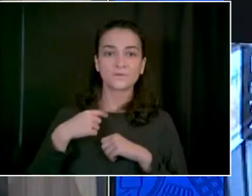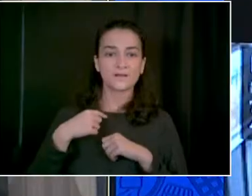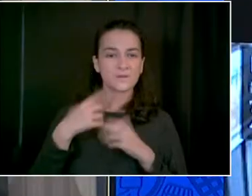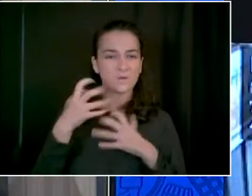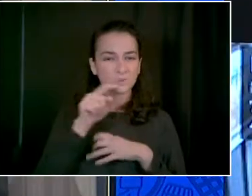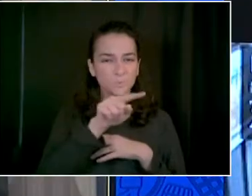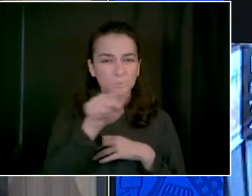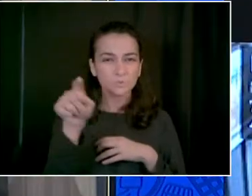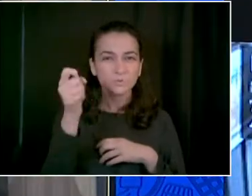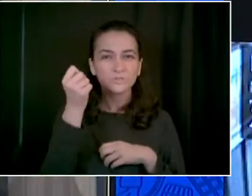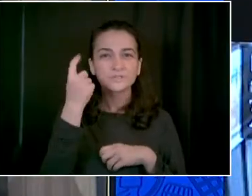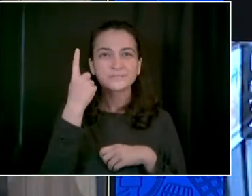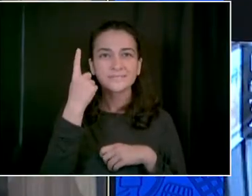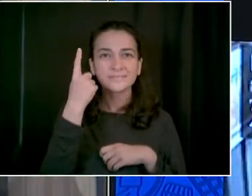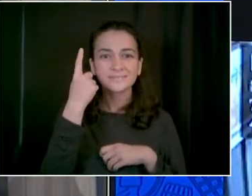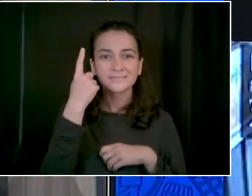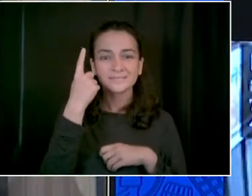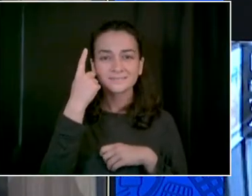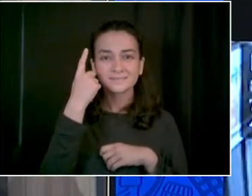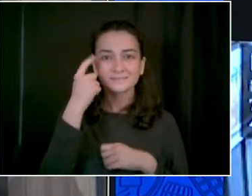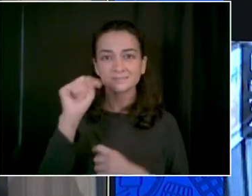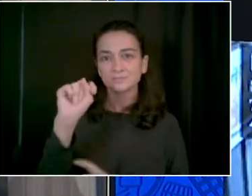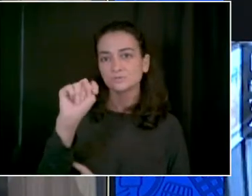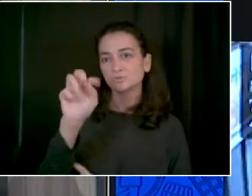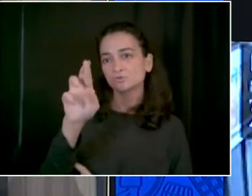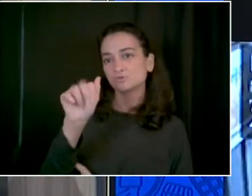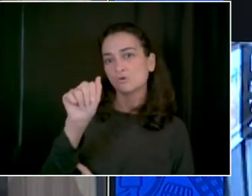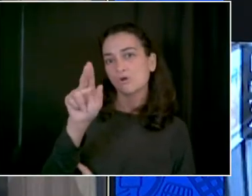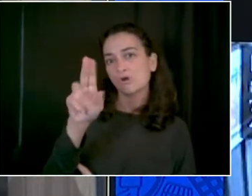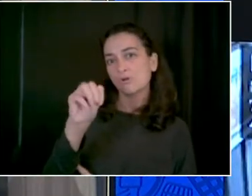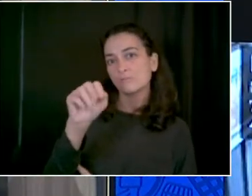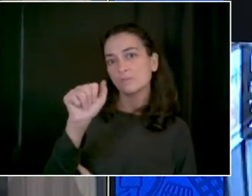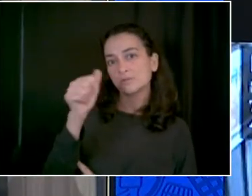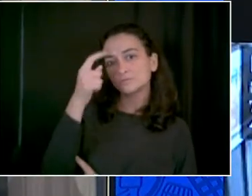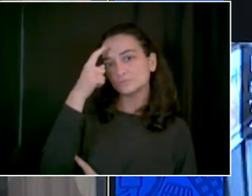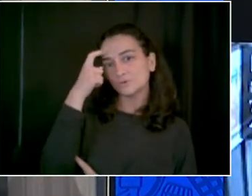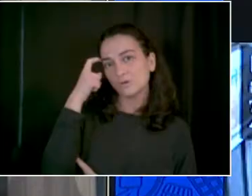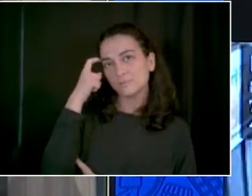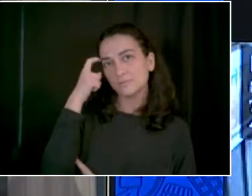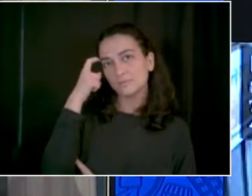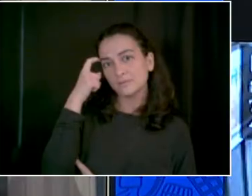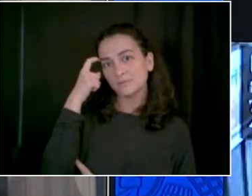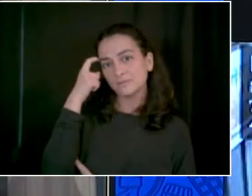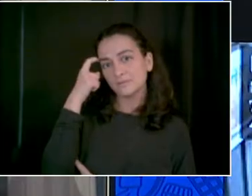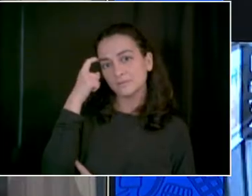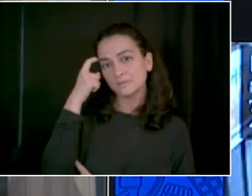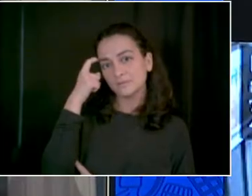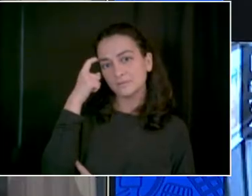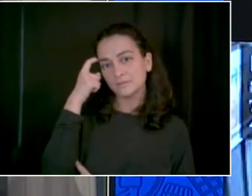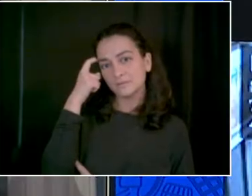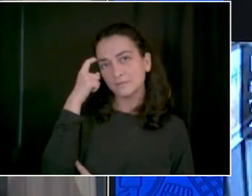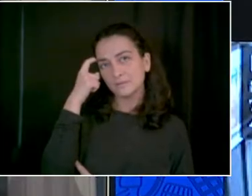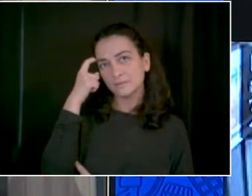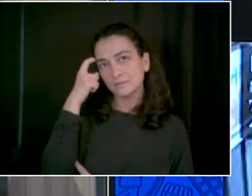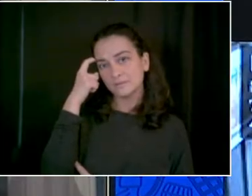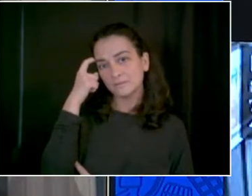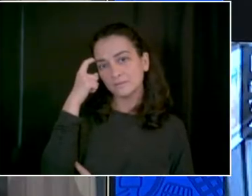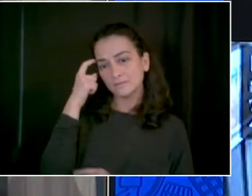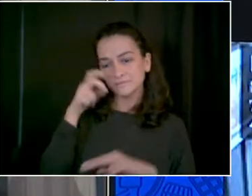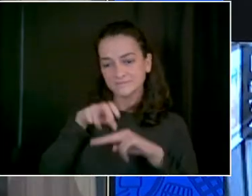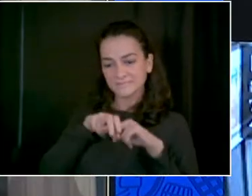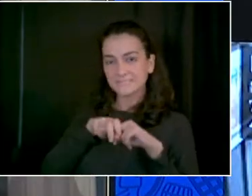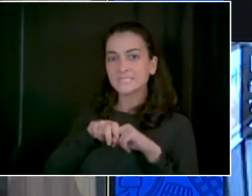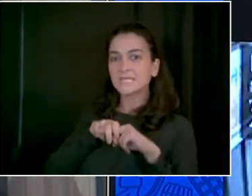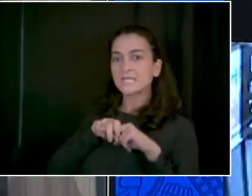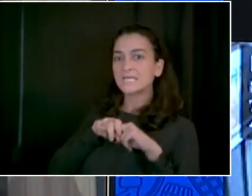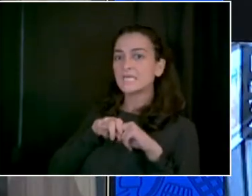being robbed, and often, in many cases, there are young people who are being robbed. And so